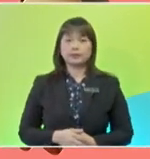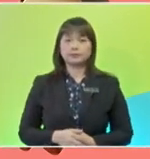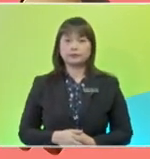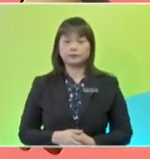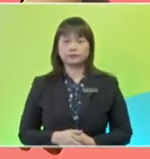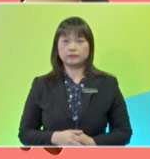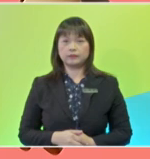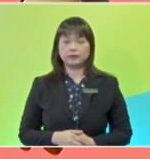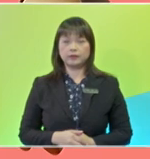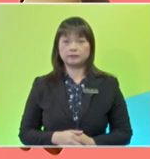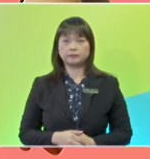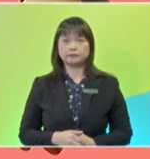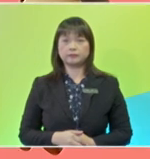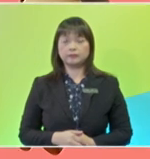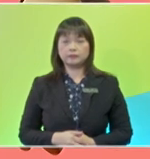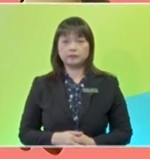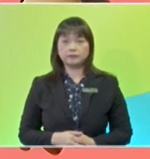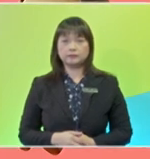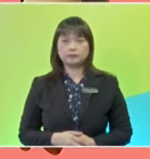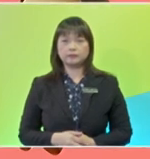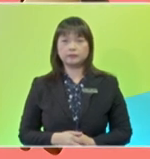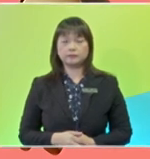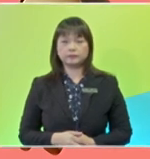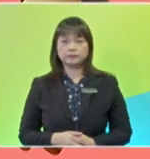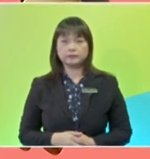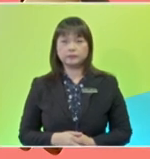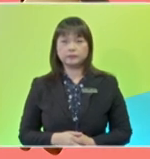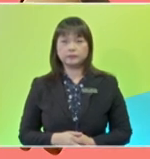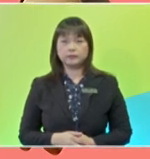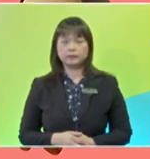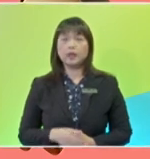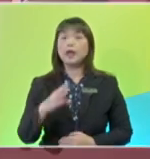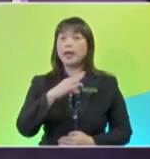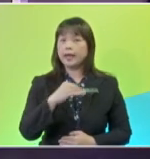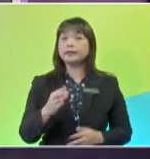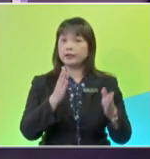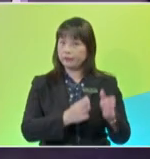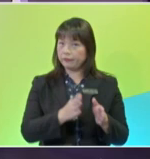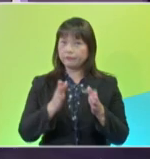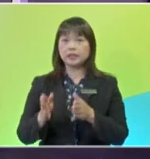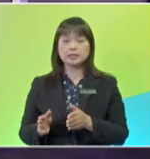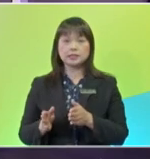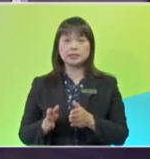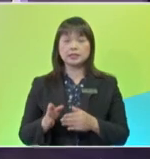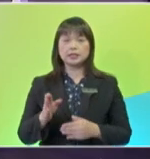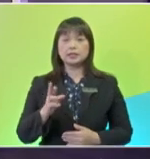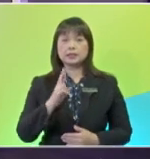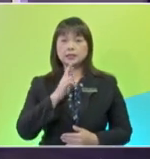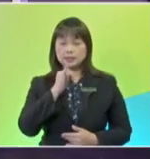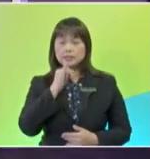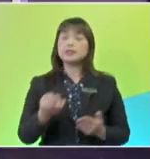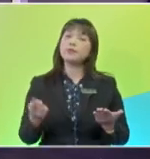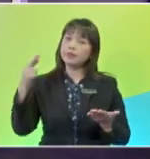gibbous, crescent. Yes, crescent. New moon. Yes, new moon, yes. Yeah, and the phases of a moon, it repeats itself,